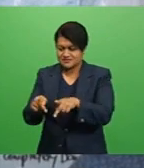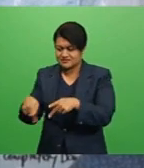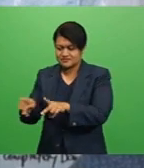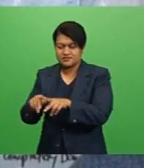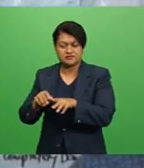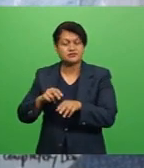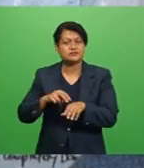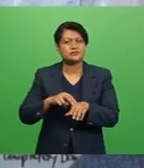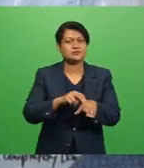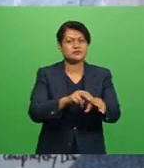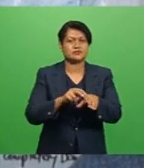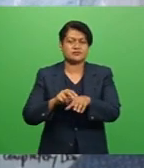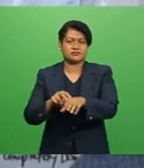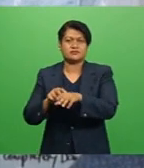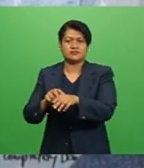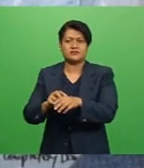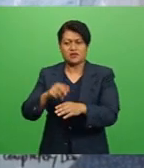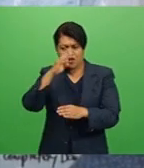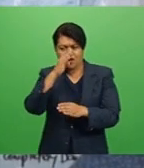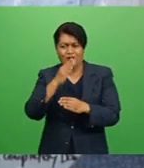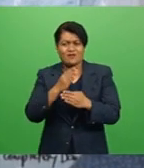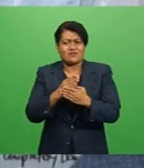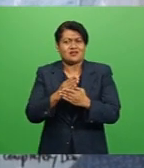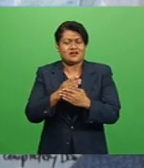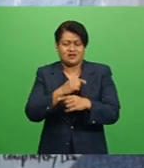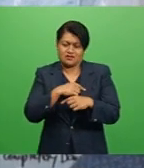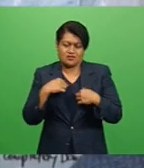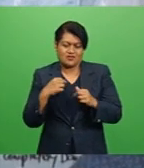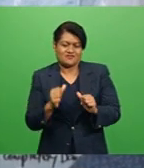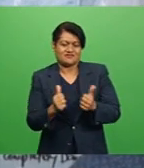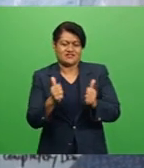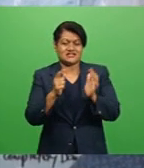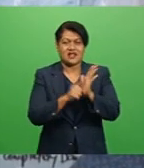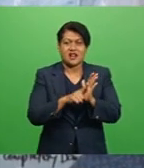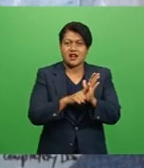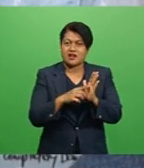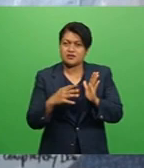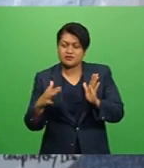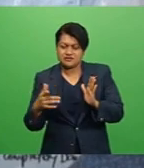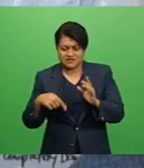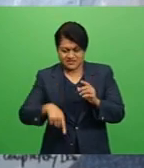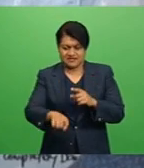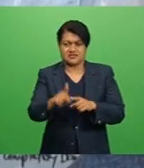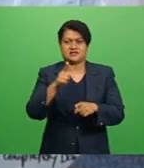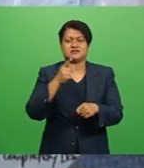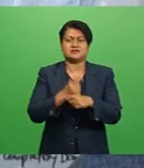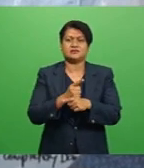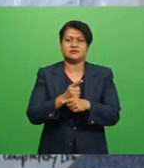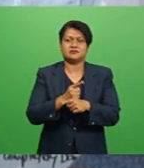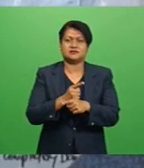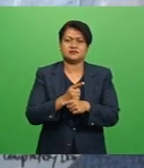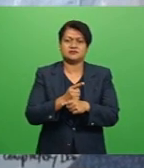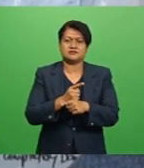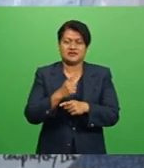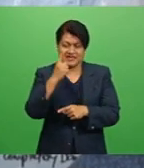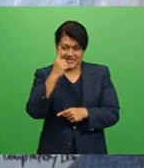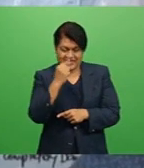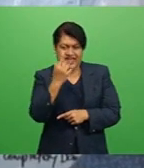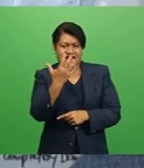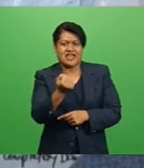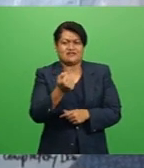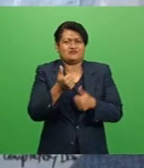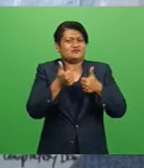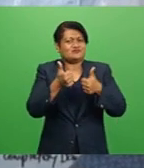hopefully we will finish Lekutu by this week so that they can have a good time to work